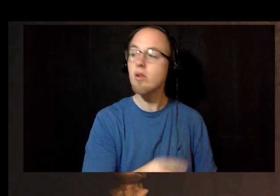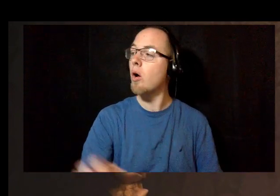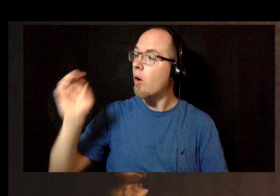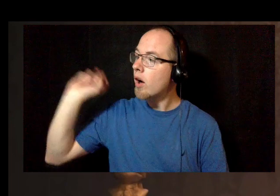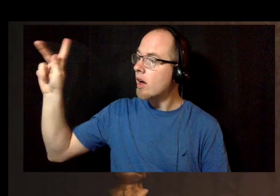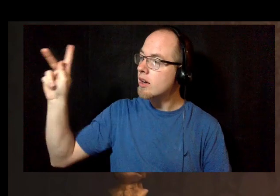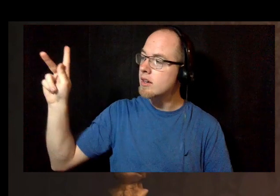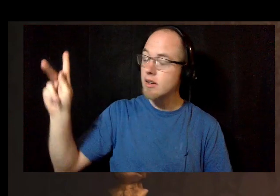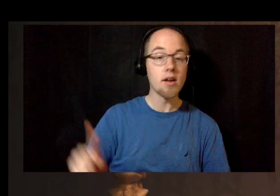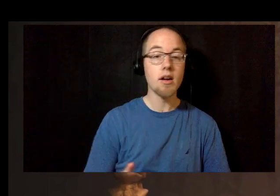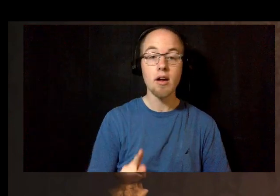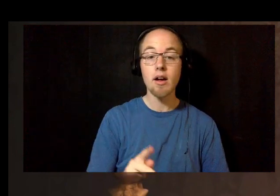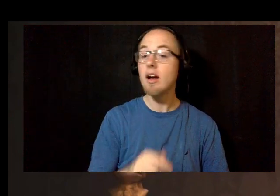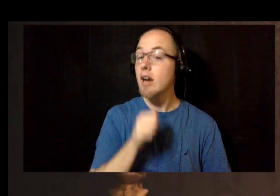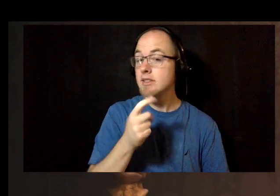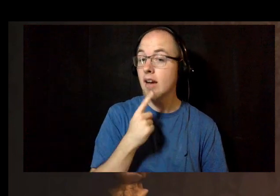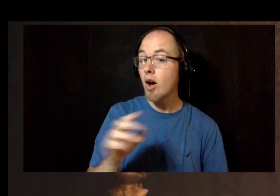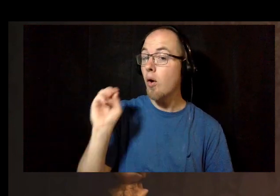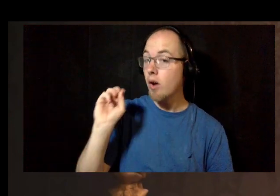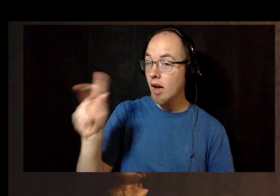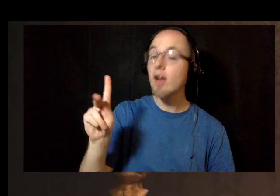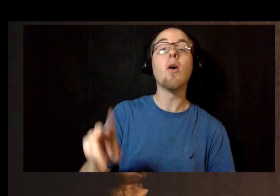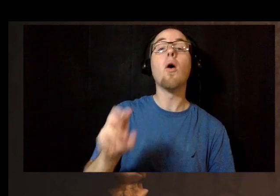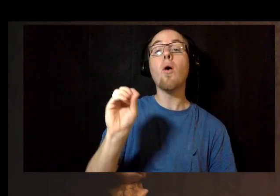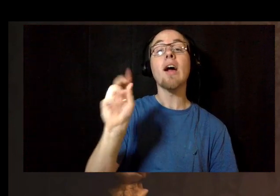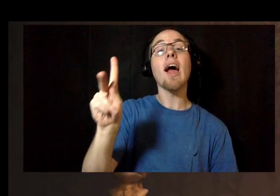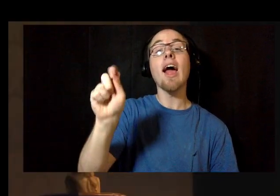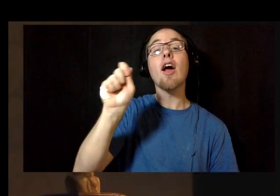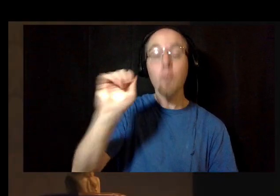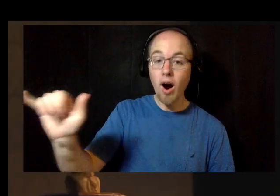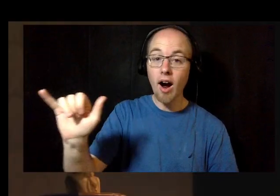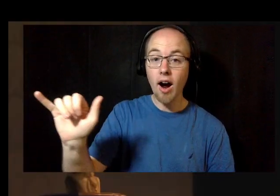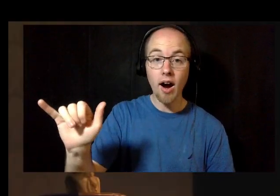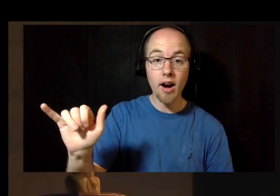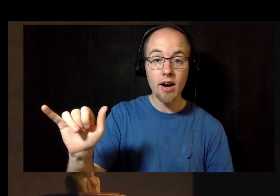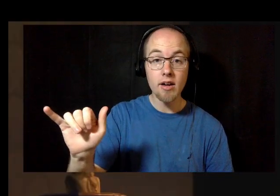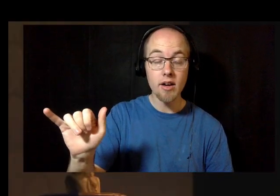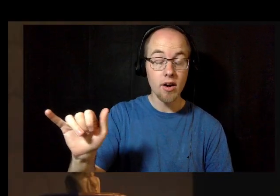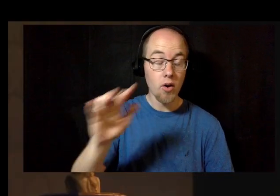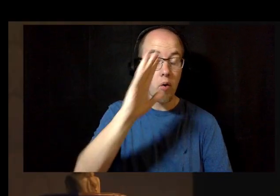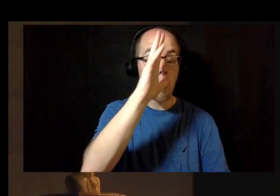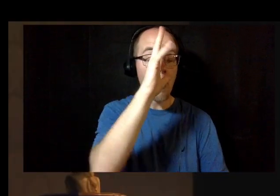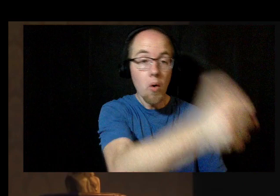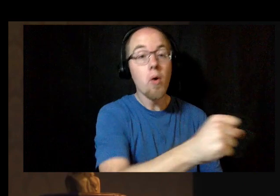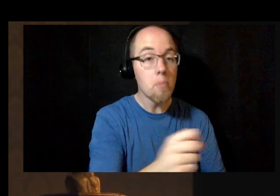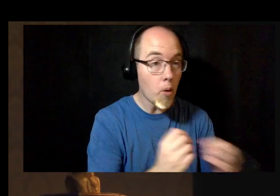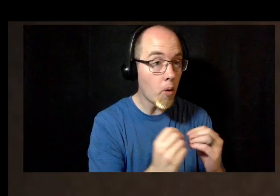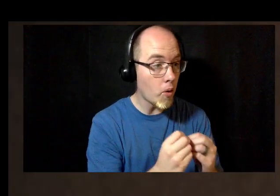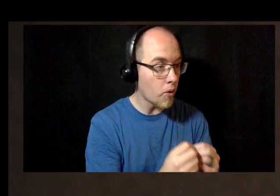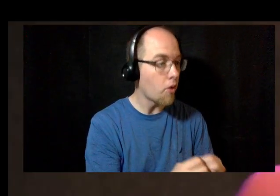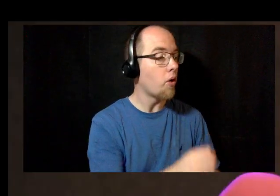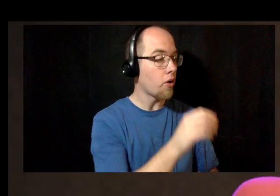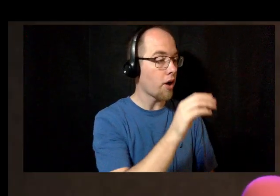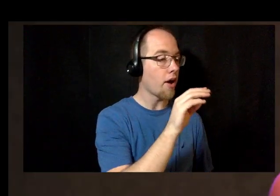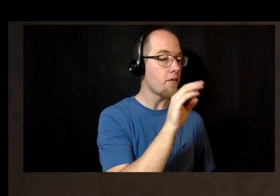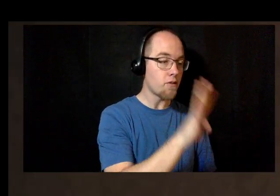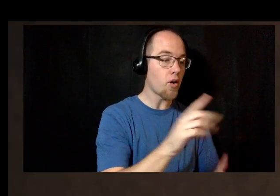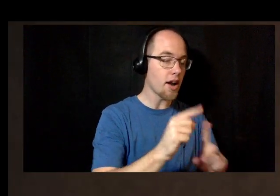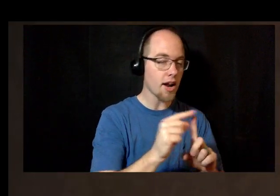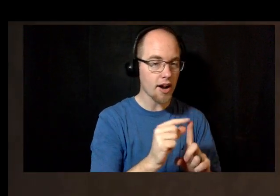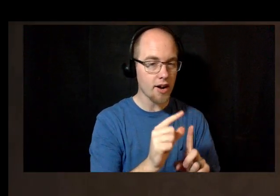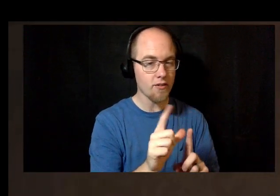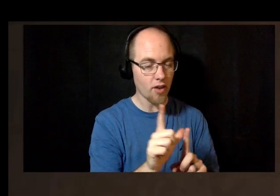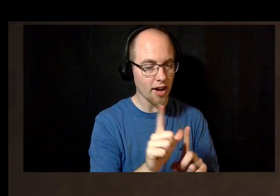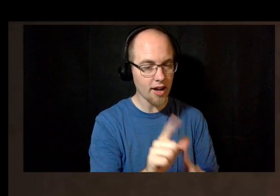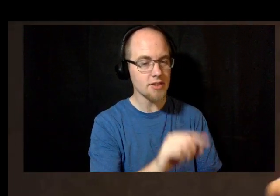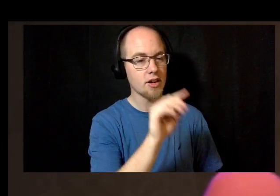okay, but spelled it O-K-A-Y, which just fascinated me more that he'll use 4 letters to spell a 2-letter word, but only